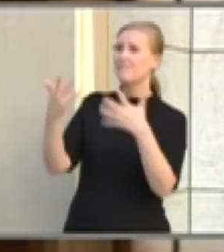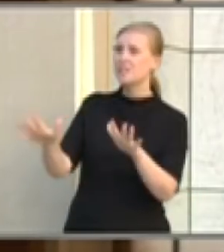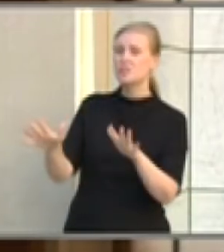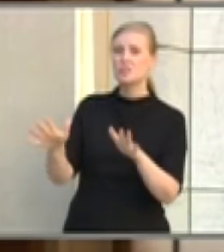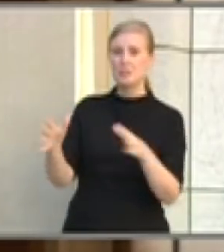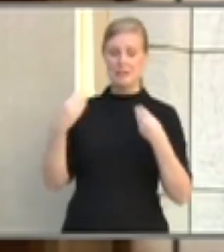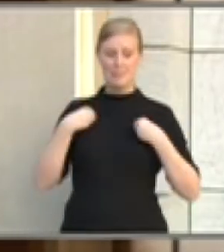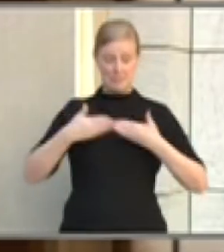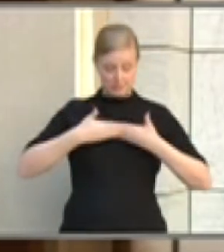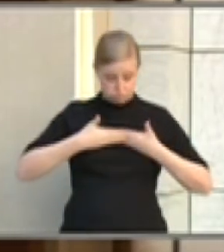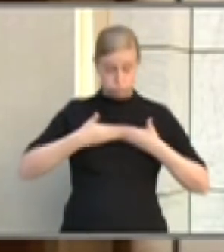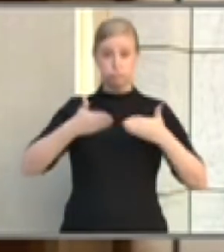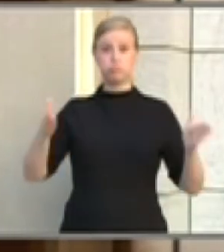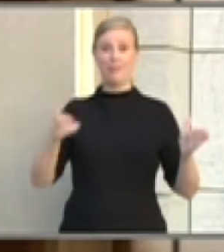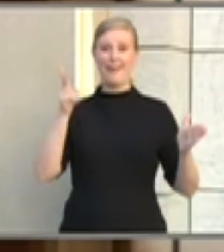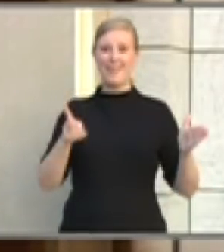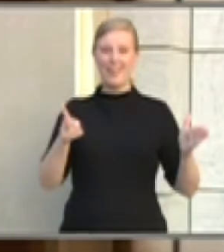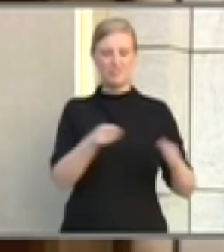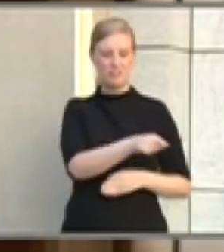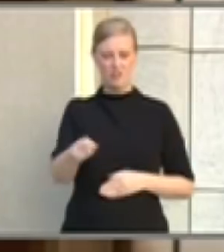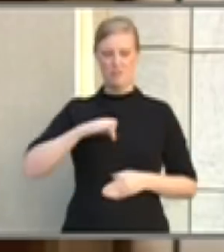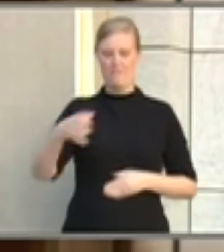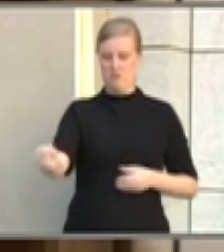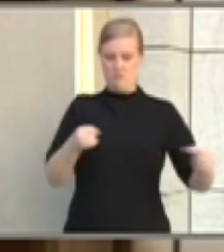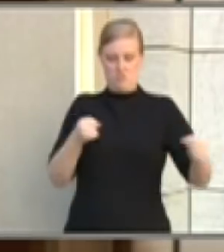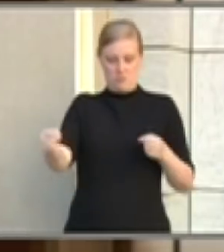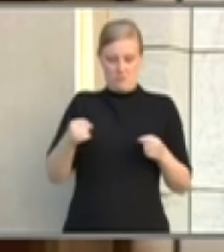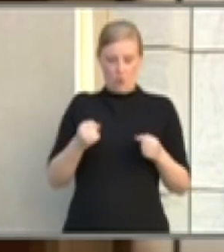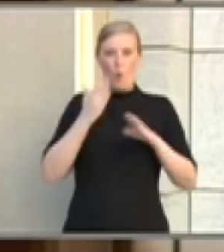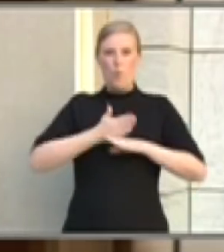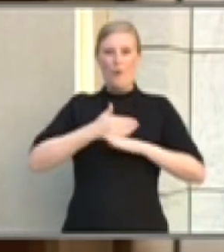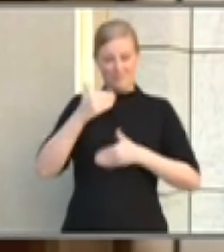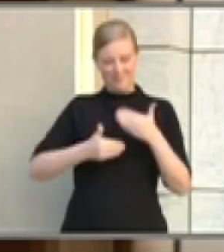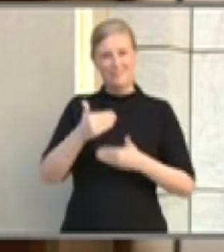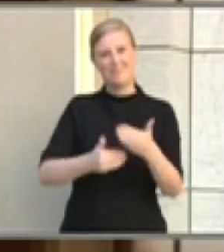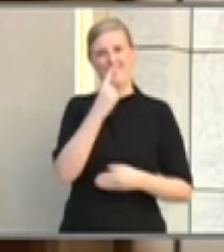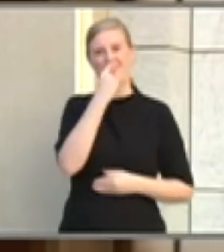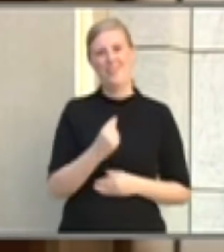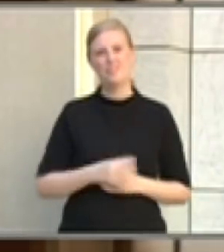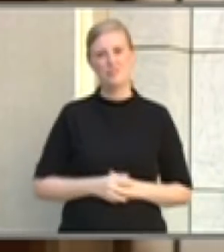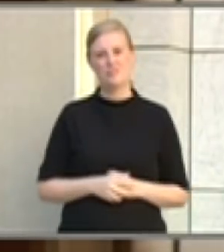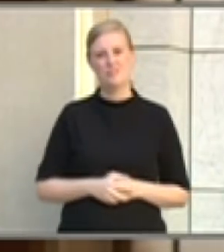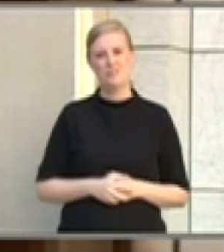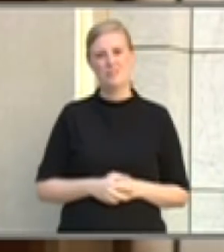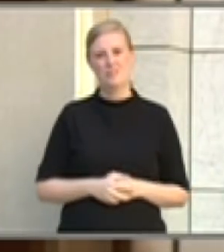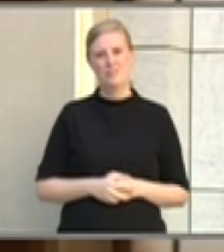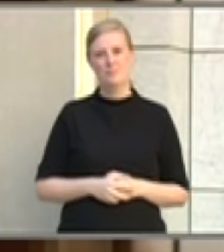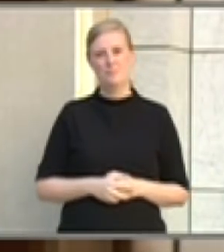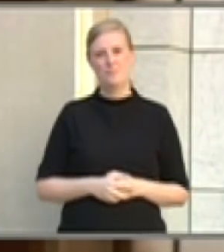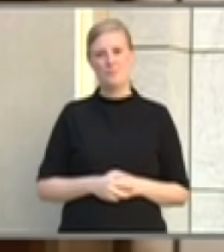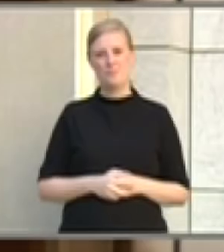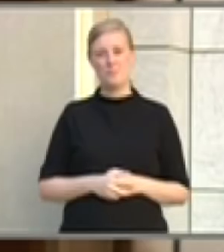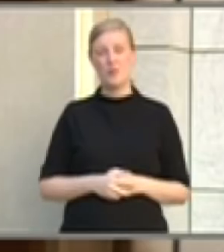These businesses and their owners will tell you are their employees. They are their most important